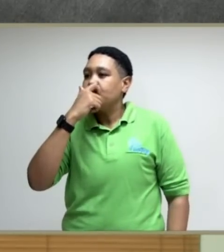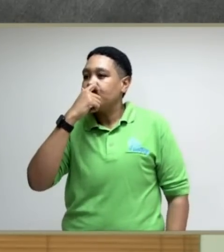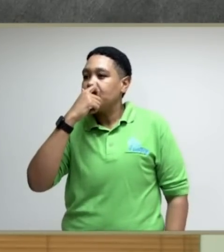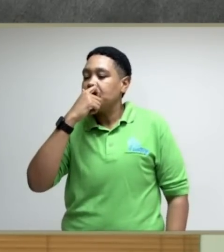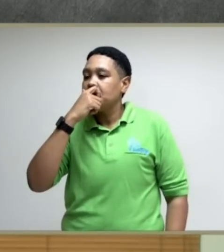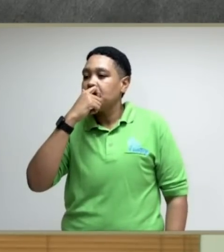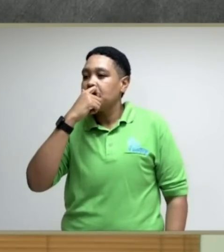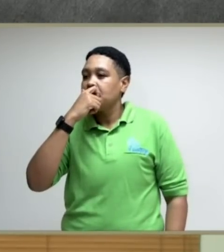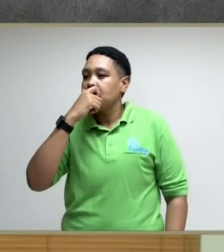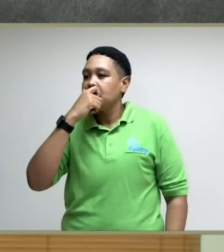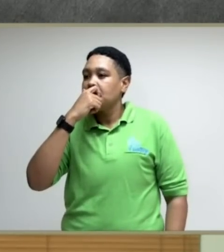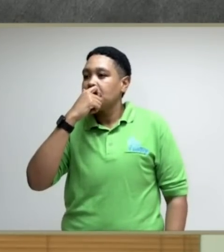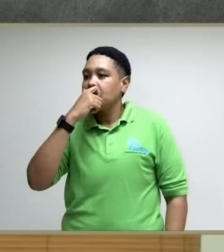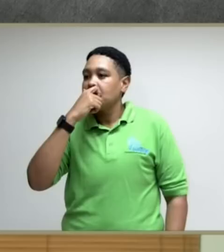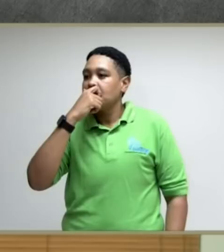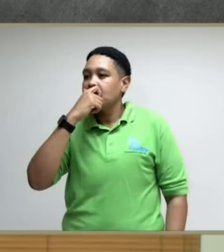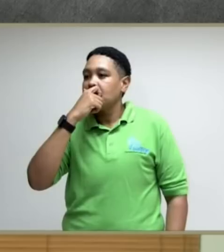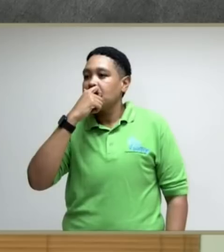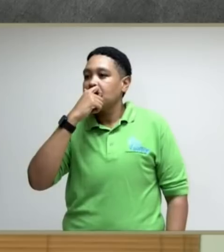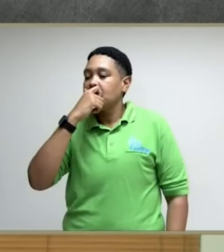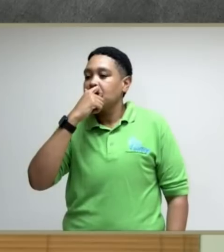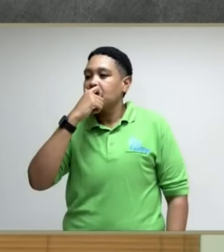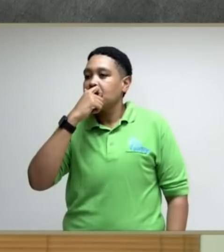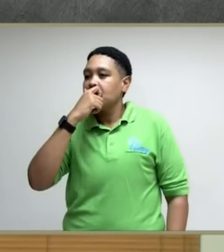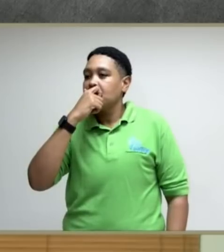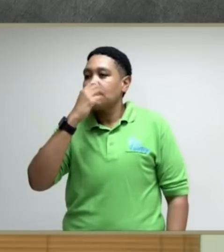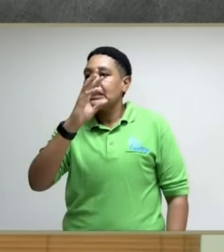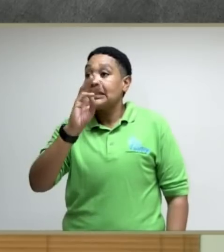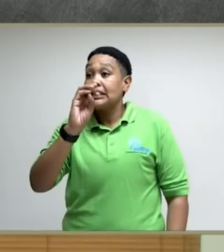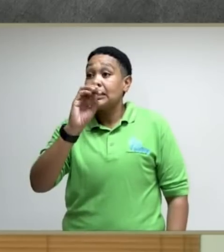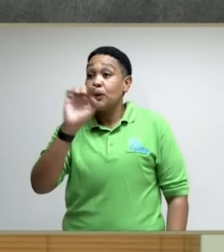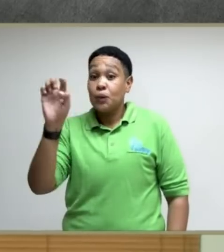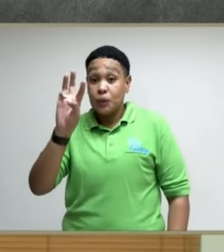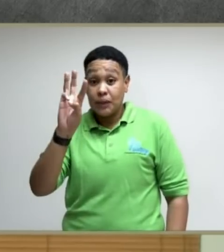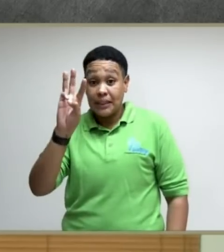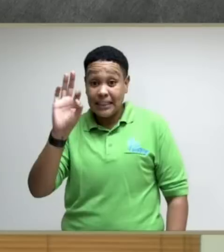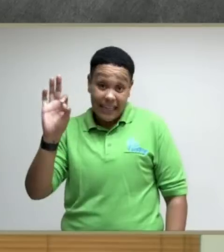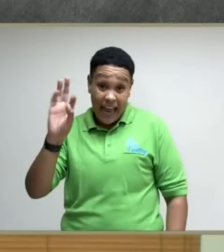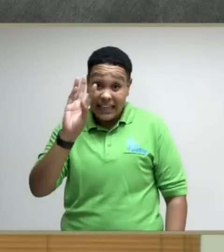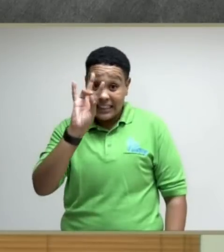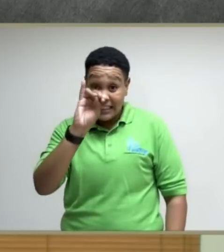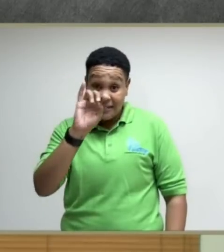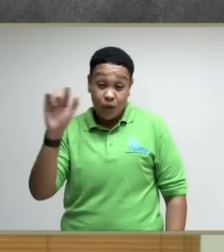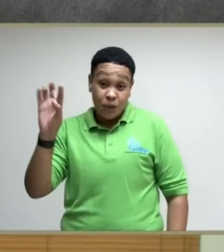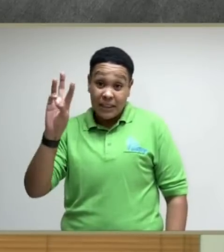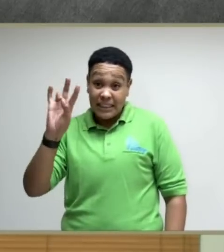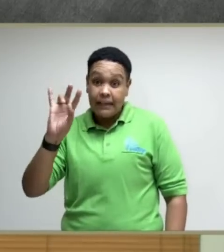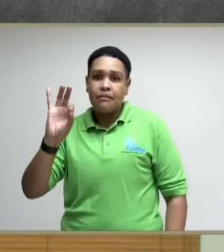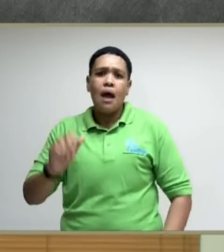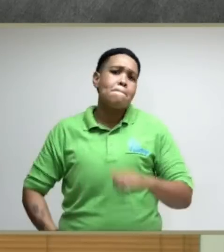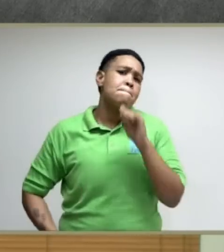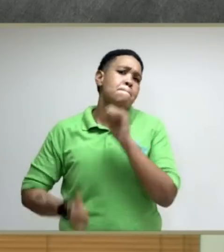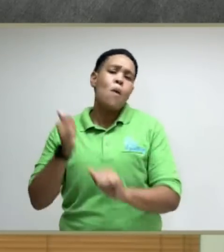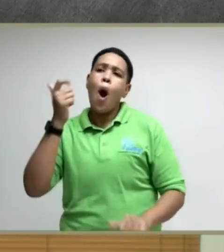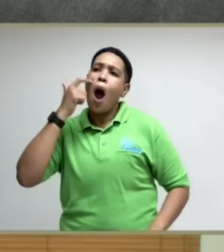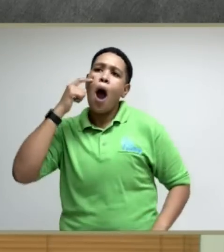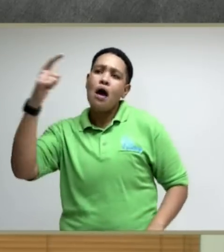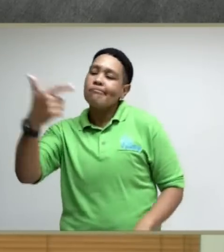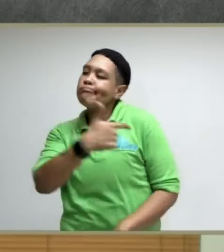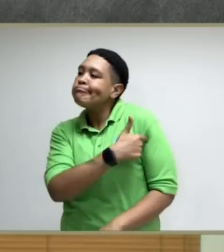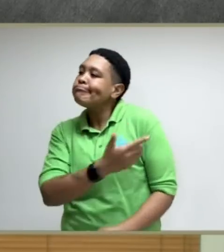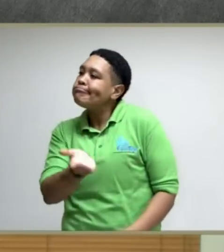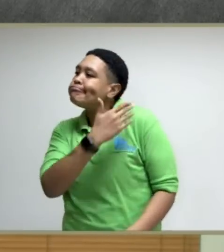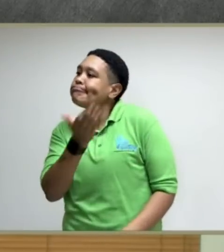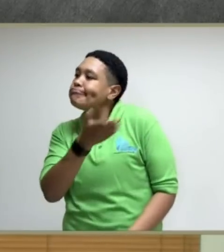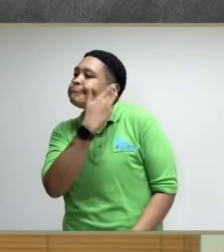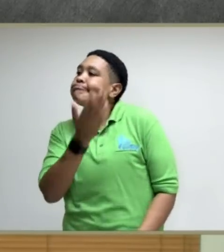to 69, the 70 to 79 are where we have the highest level of coverage, but still needs a lot of